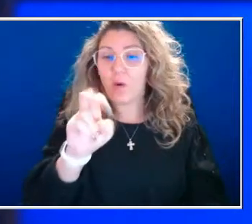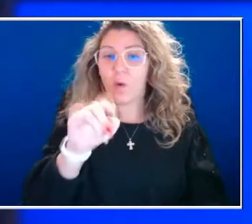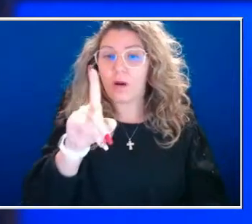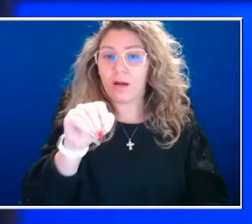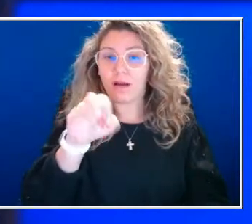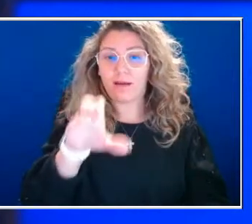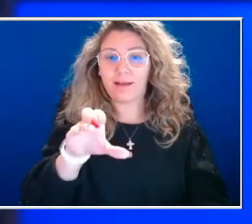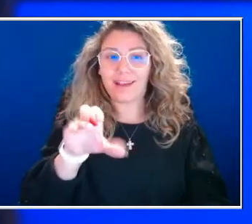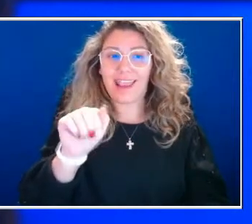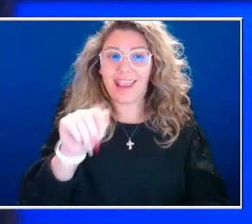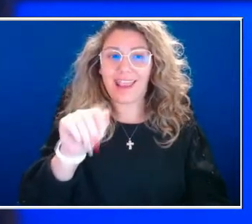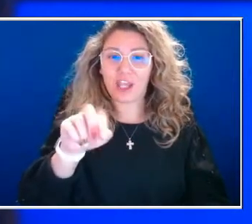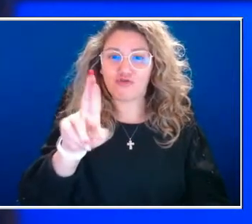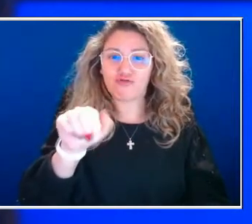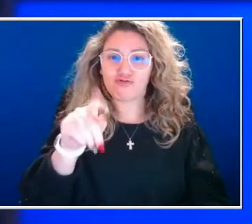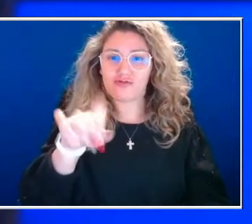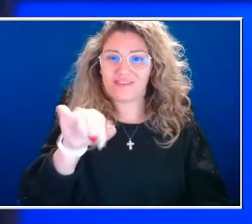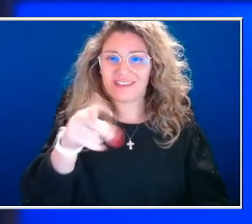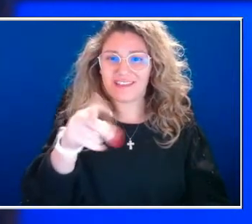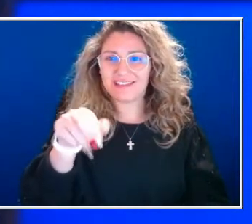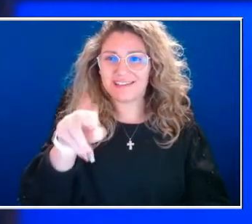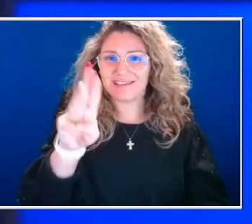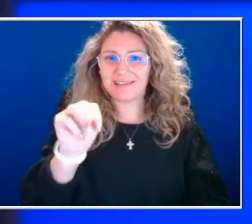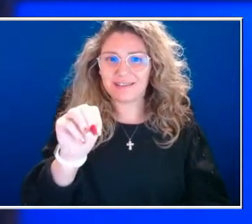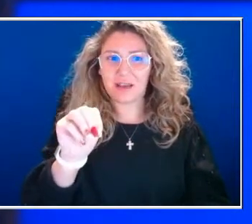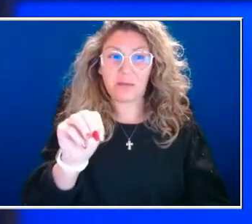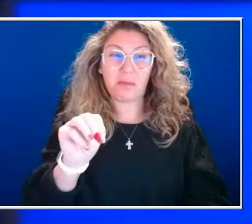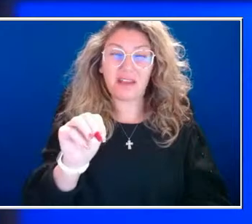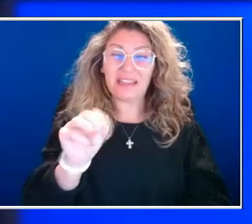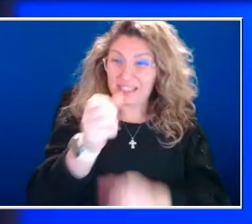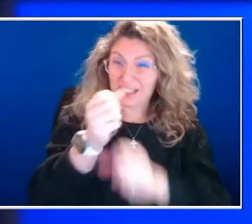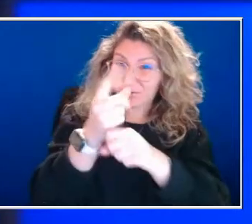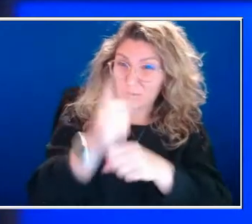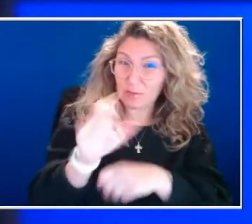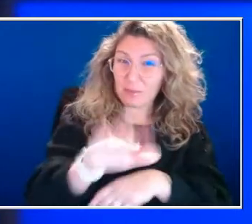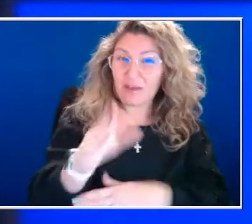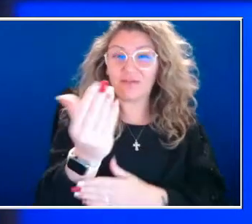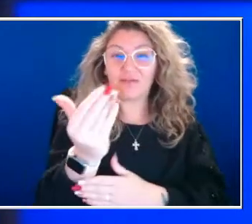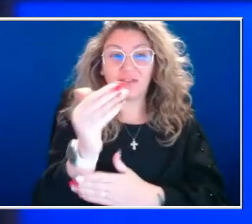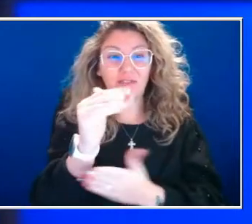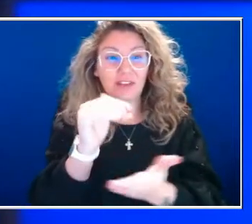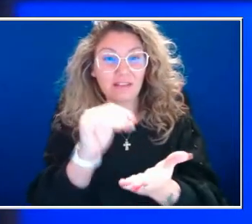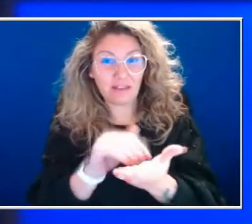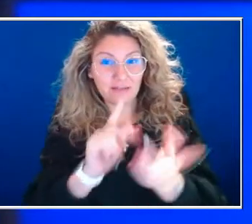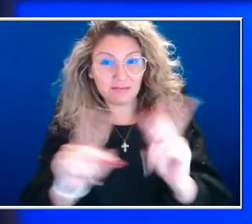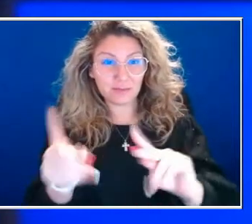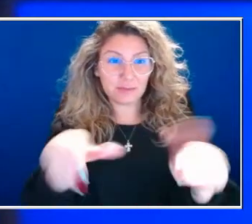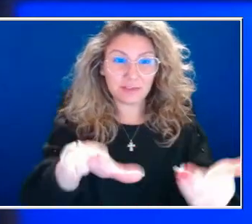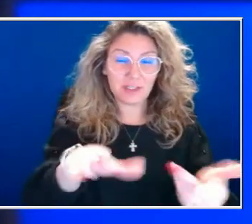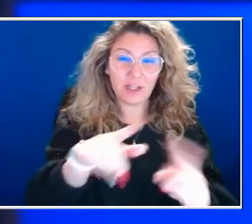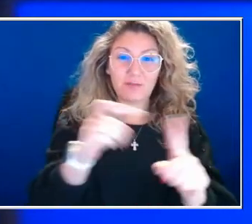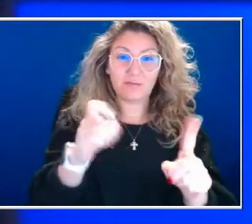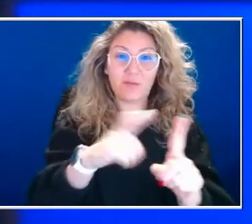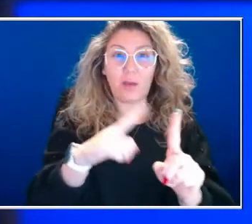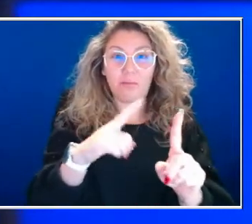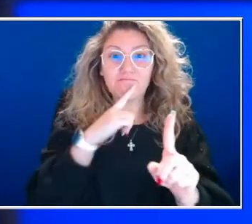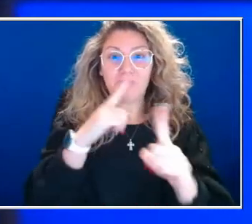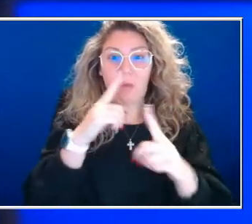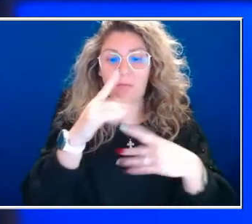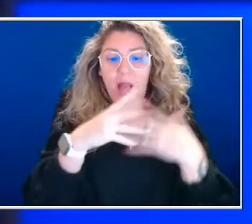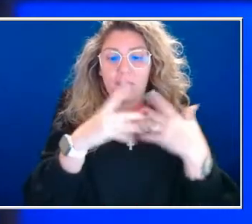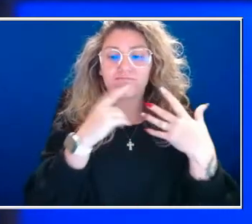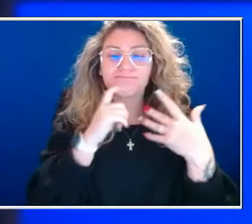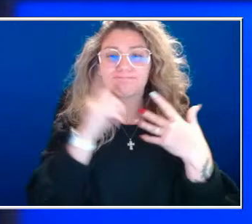about 15,000 people in the U.S. die from a ruptured aortic aneurysm, and they are the 10th leading cause of death